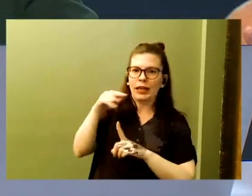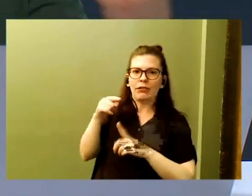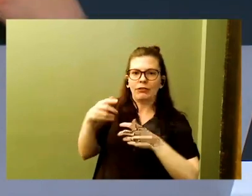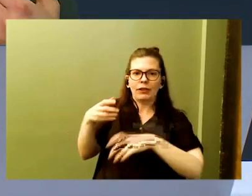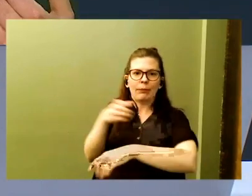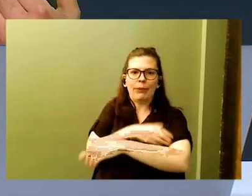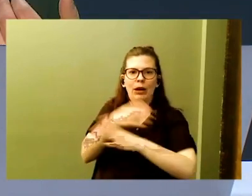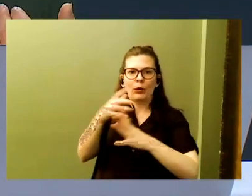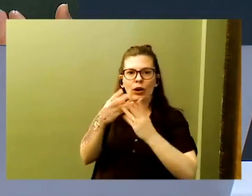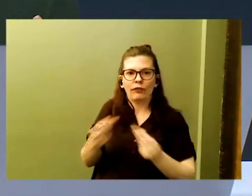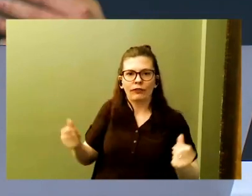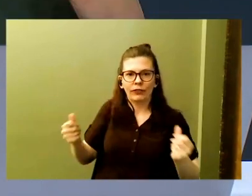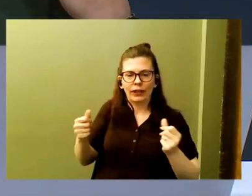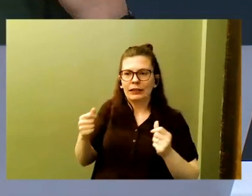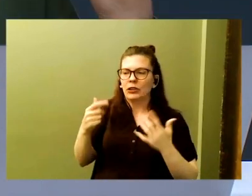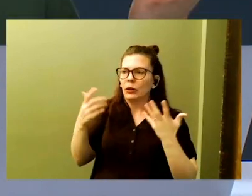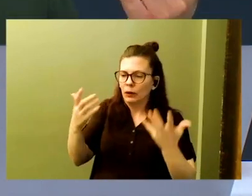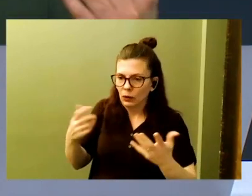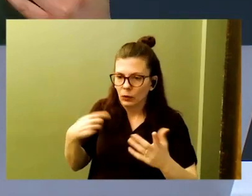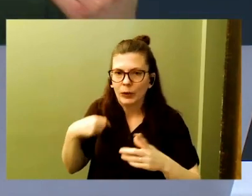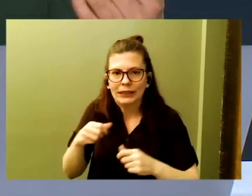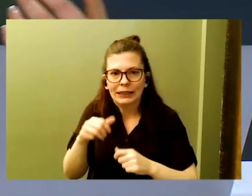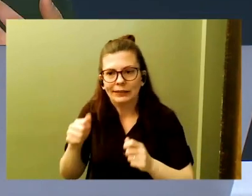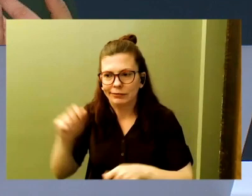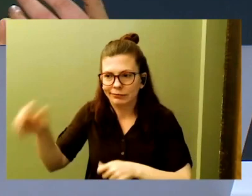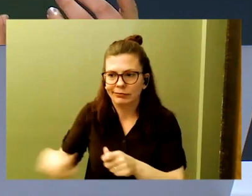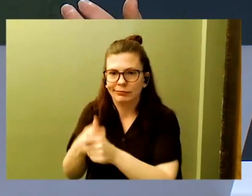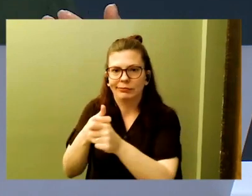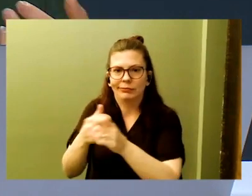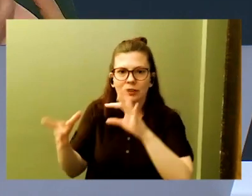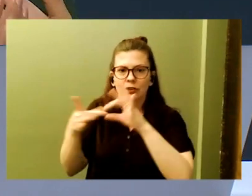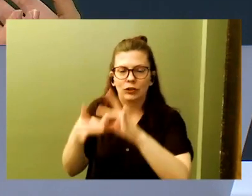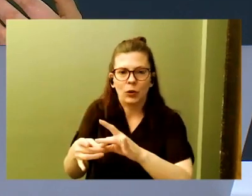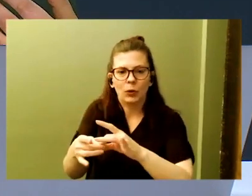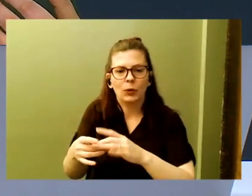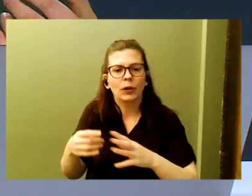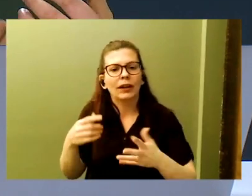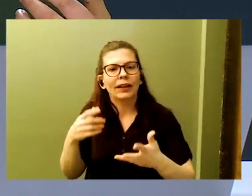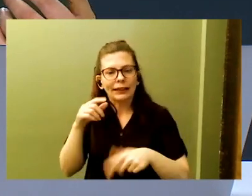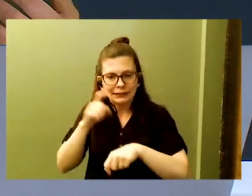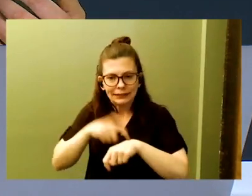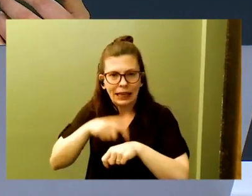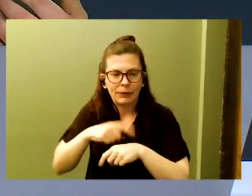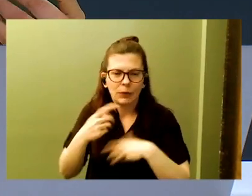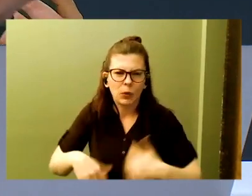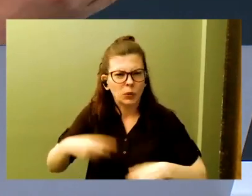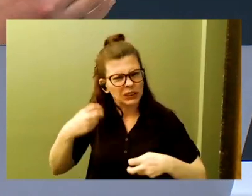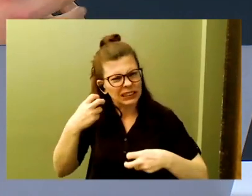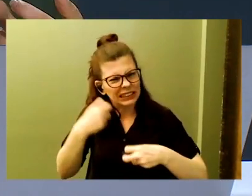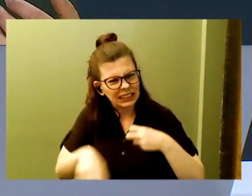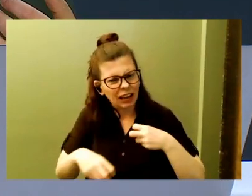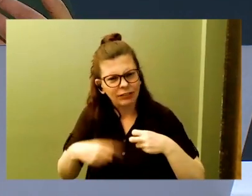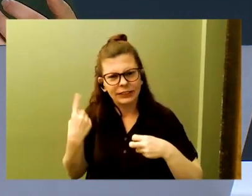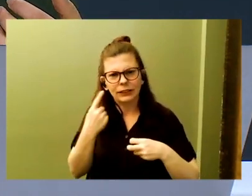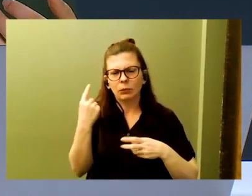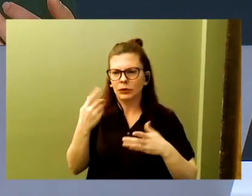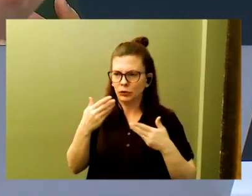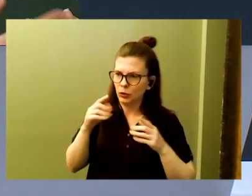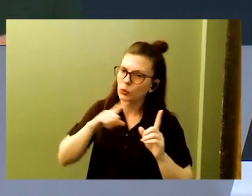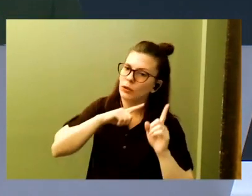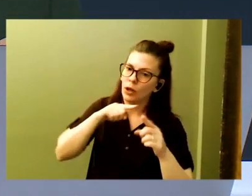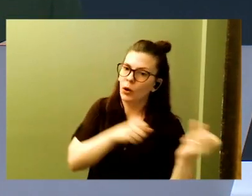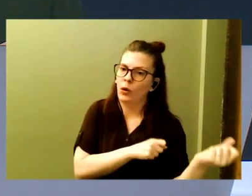Macs need to be brought online, then like we have heard it time and again that it is super hard for somebody to actually go there and bring that